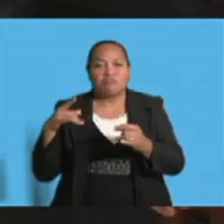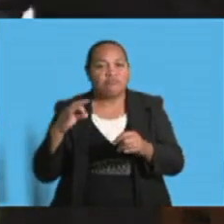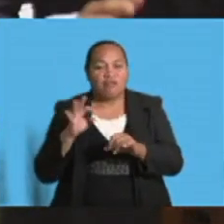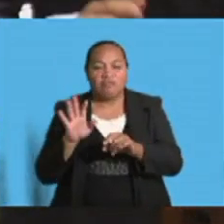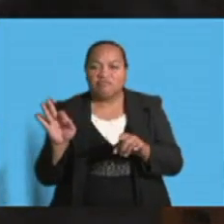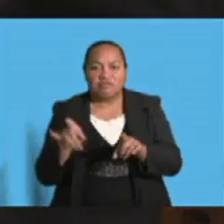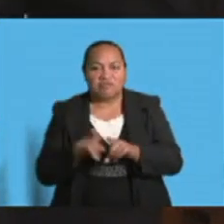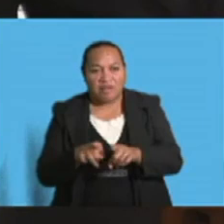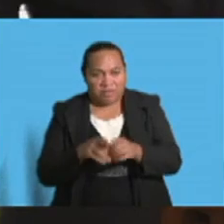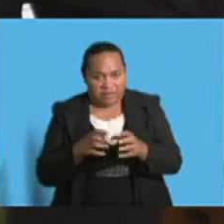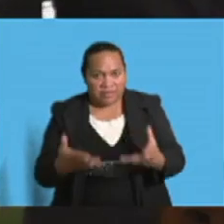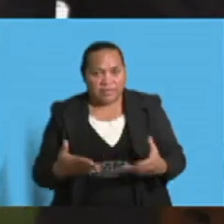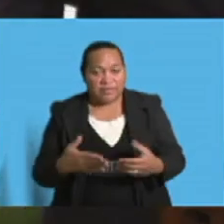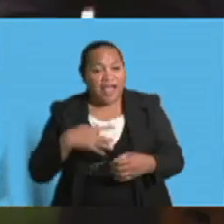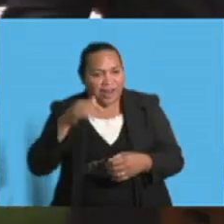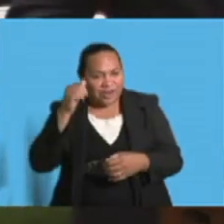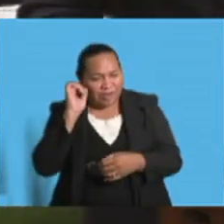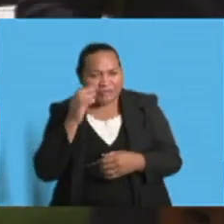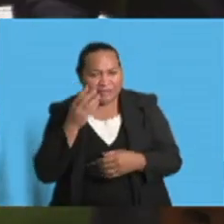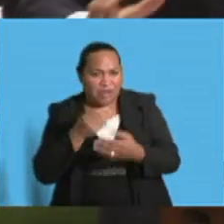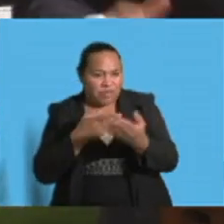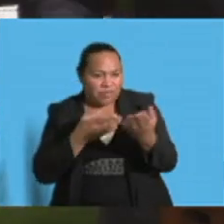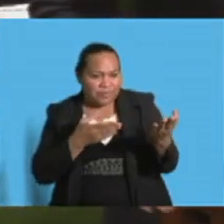know that the Honourable Member may have been a bit,